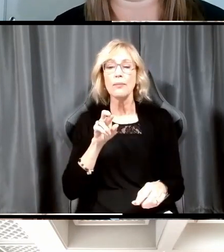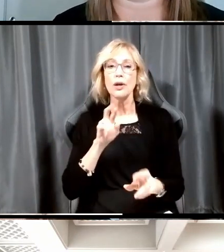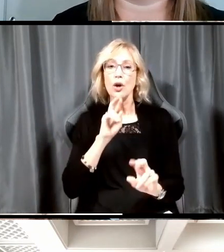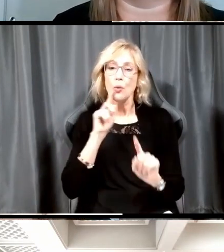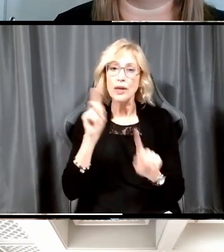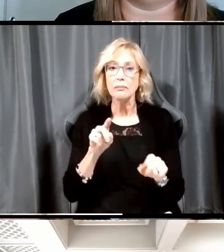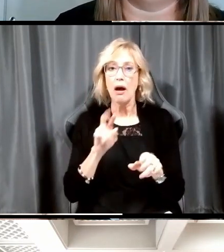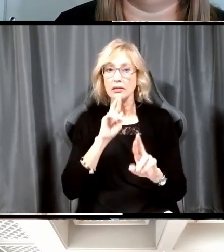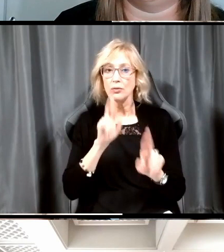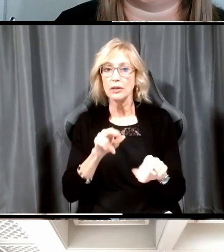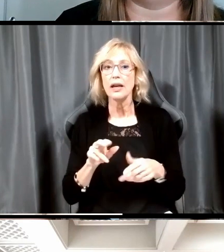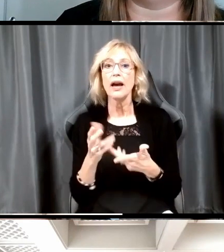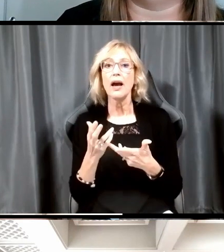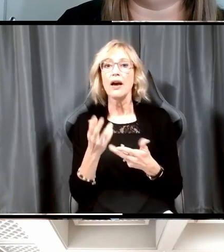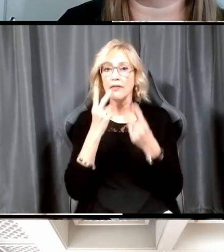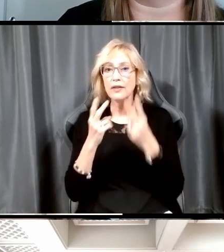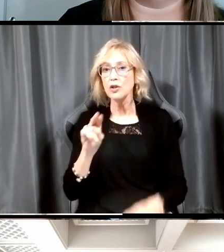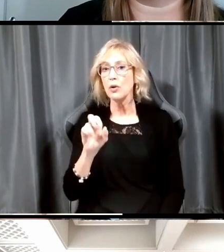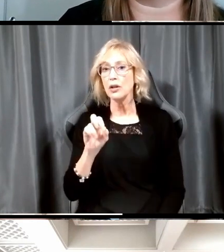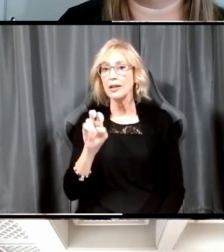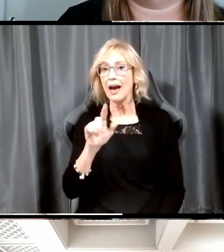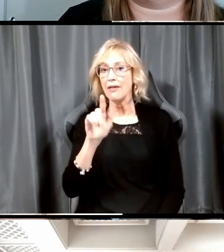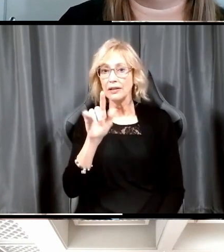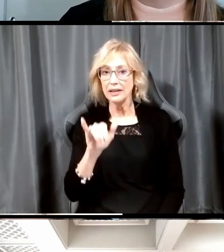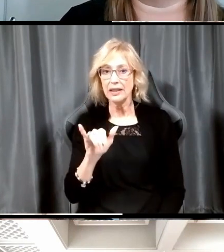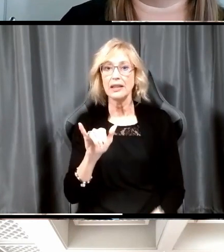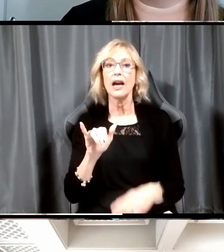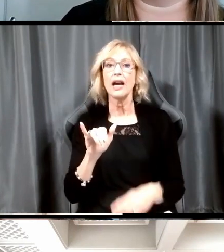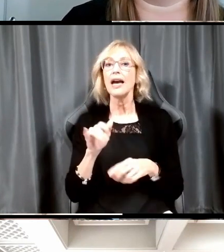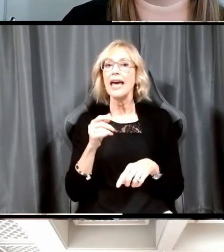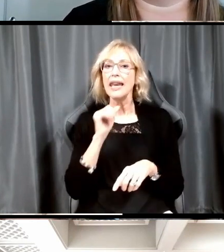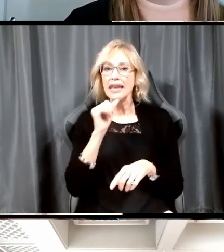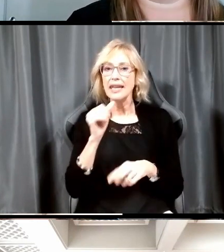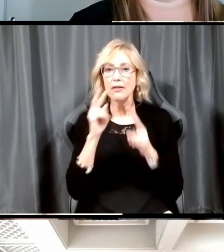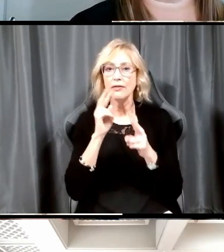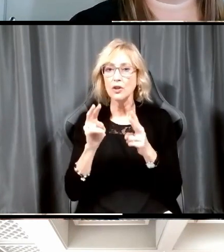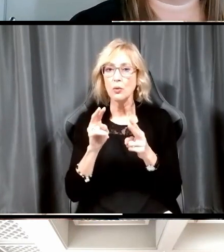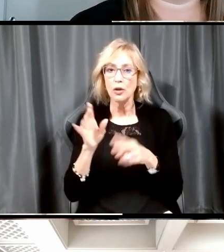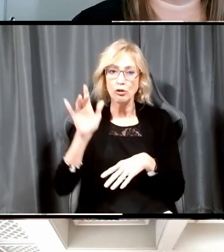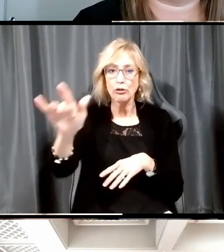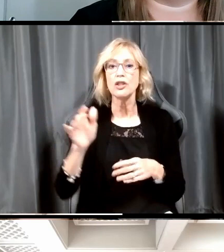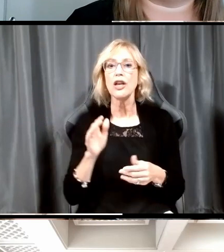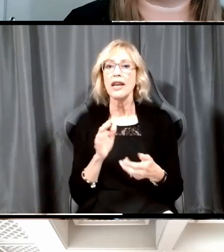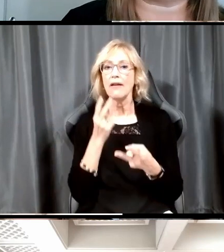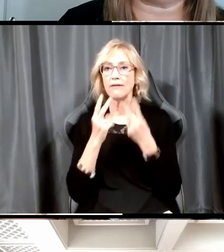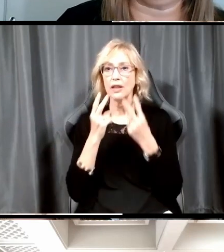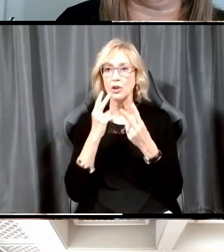with visual novelty, absence of visual reach, and difficulties with visual